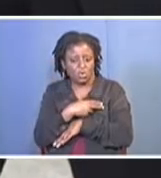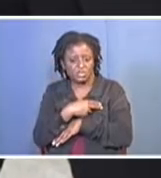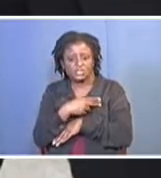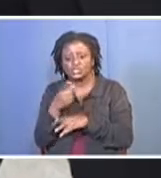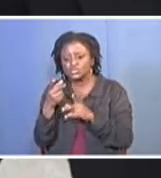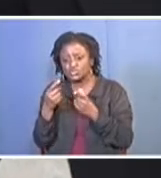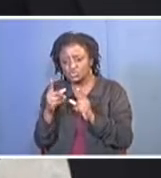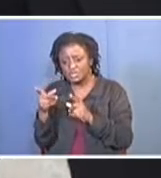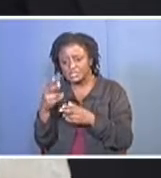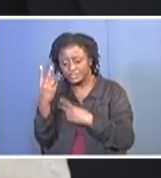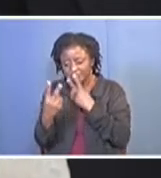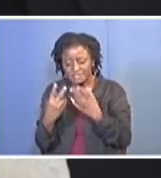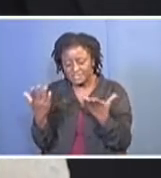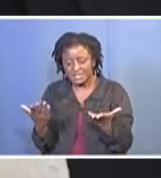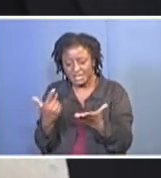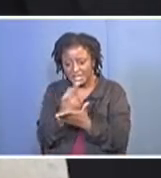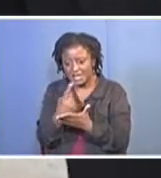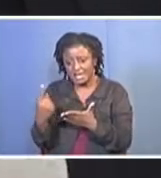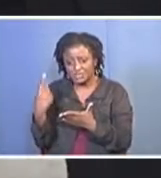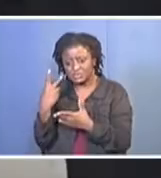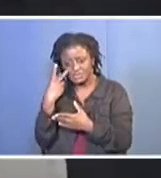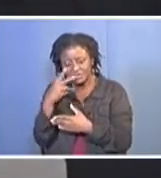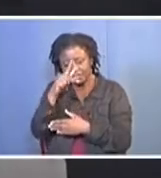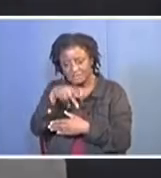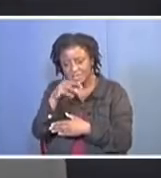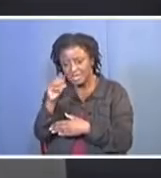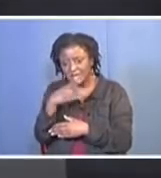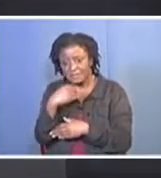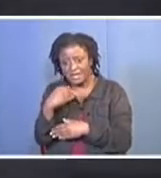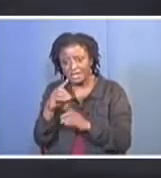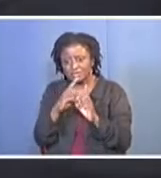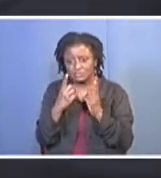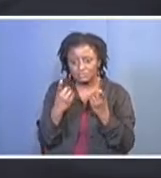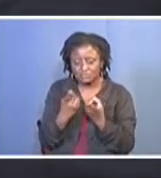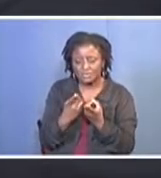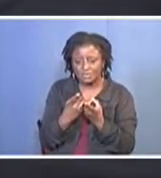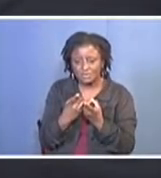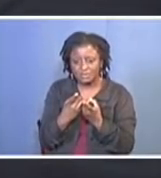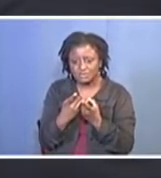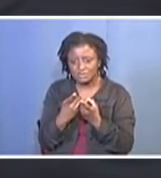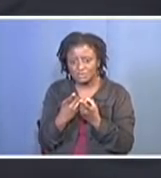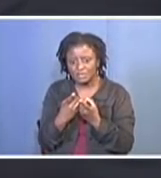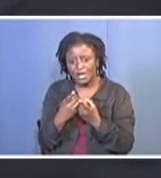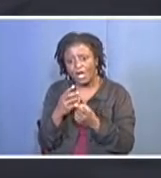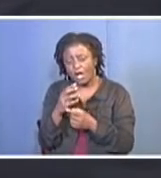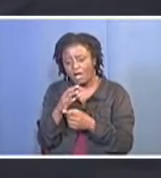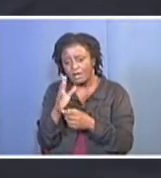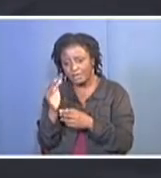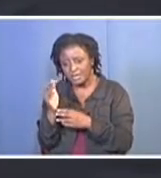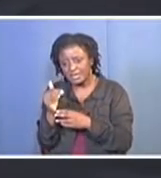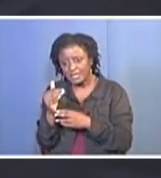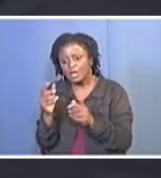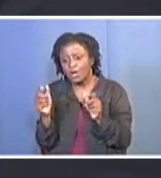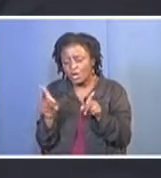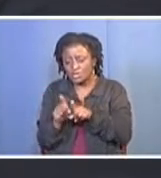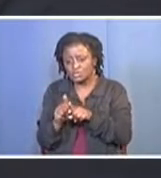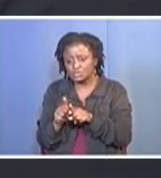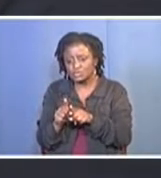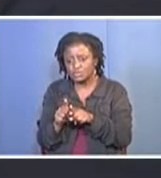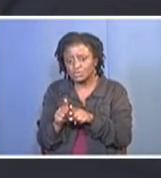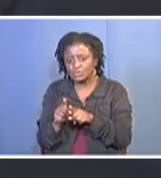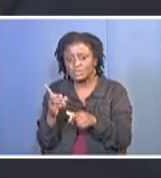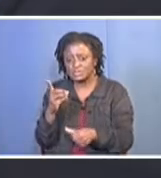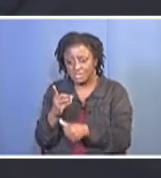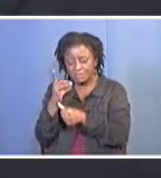week. Seeing the PM and delegation off at Odyssey Aviation was Tourism Investments and Aviation Minister, Deputy Prime Minister,